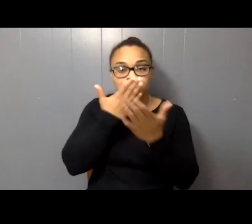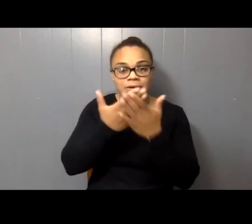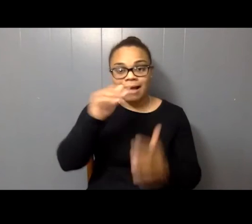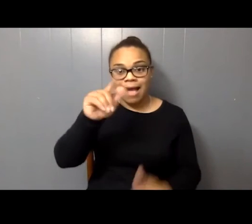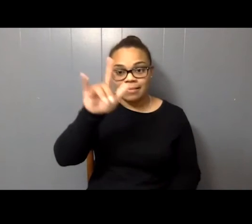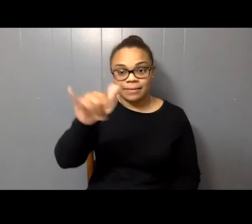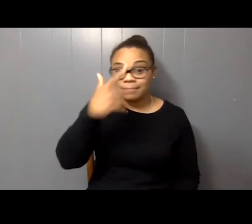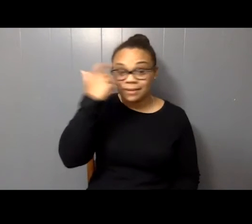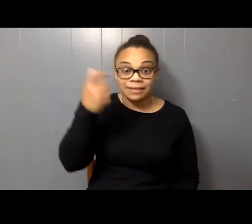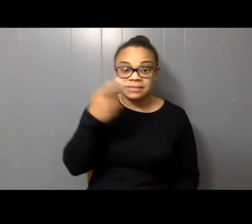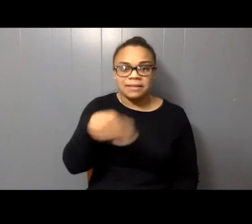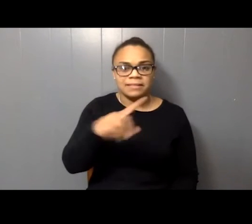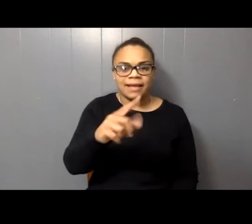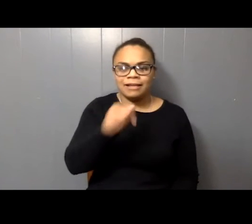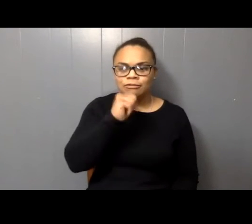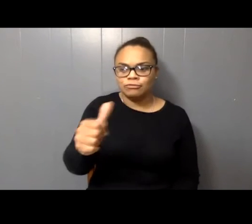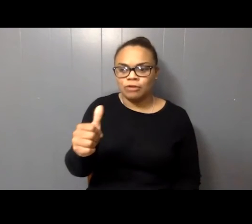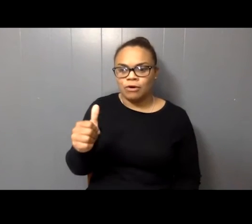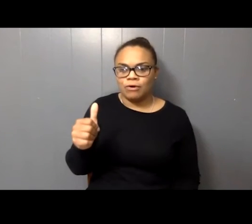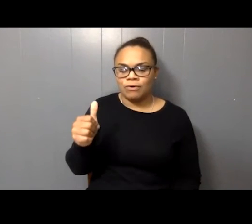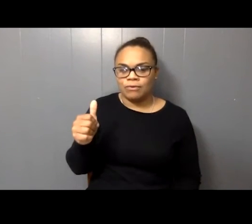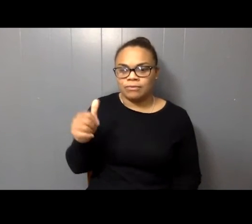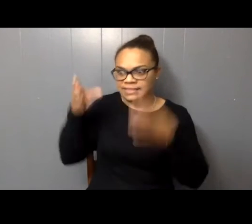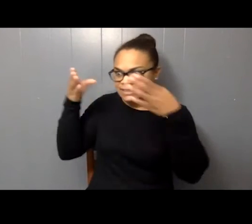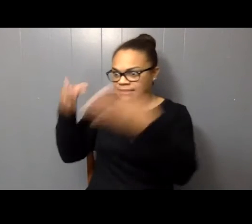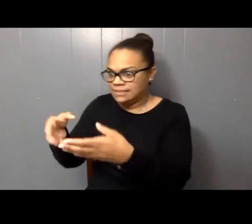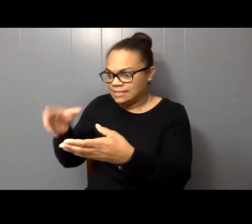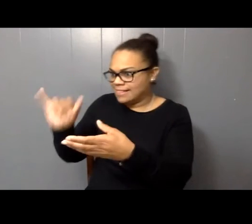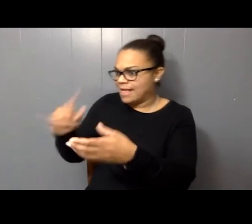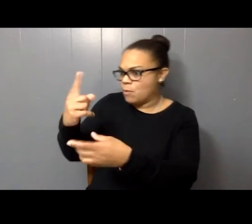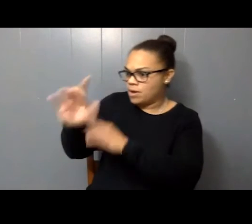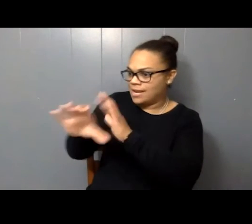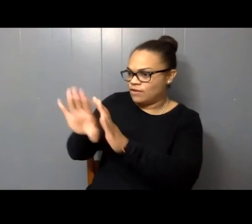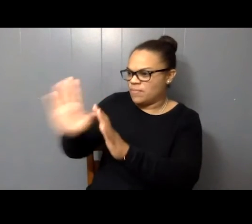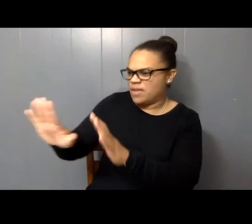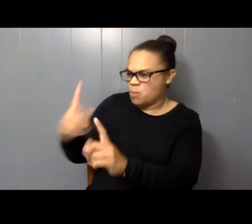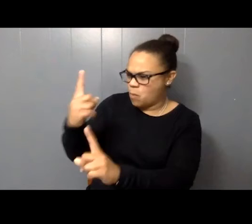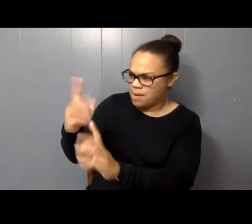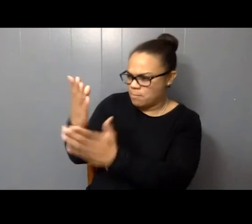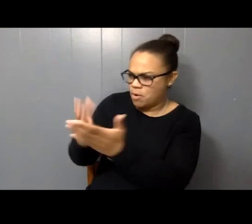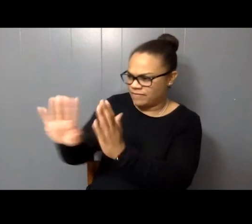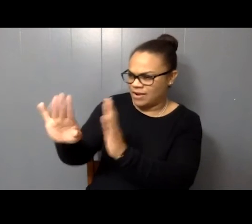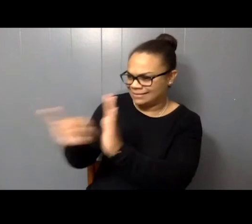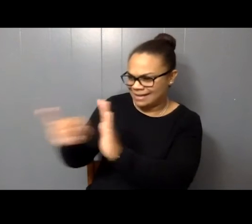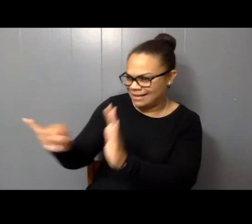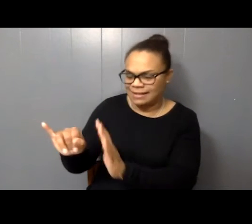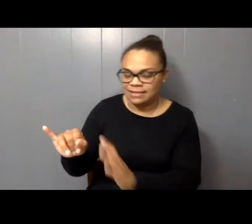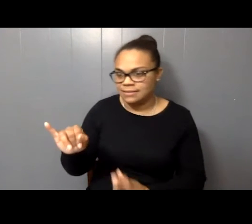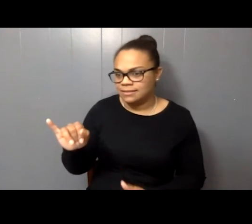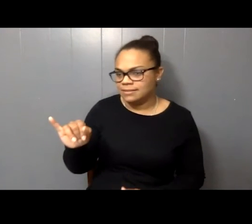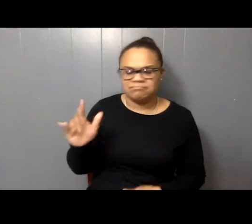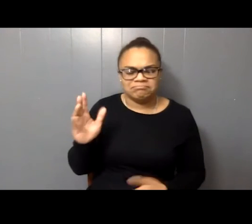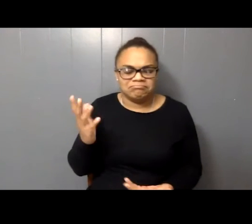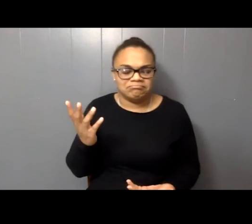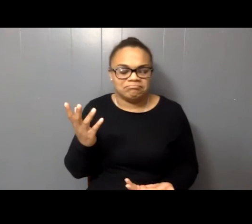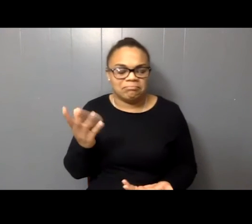treat the character's identity as the entire thing about their personality. It's just one aspect that they